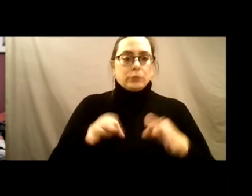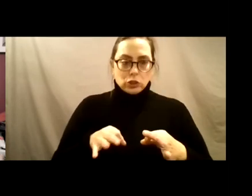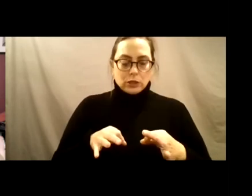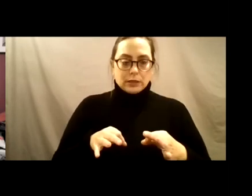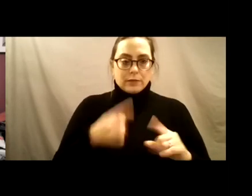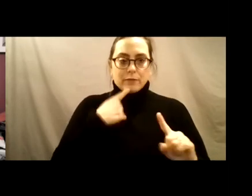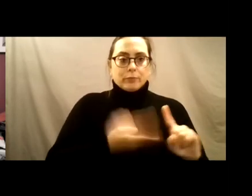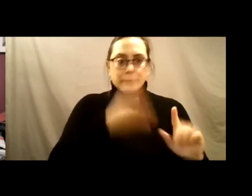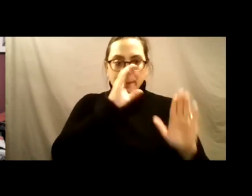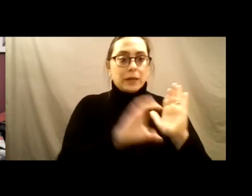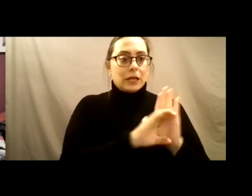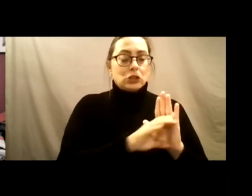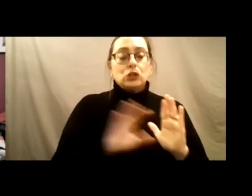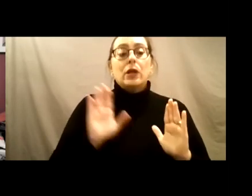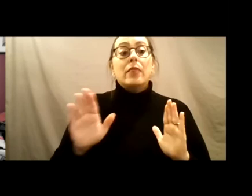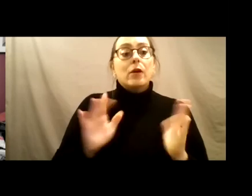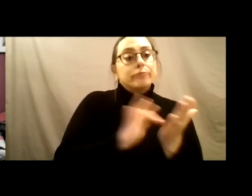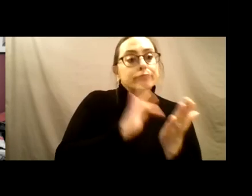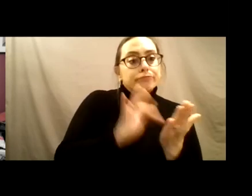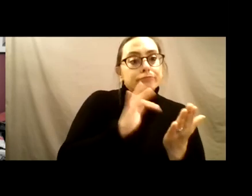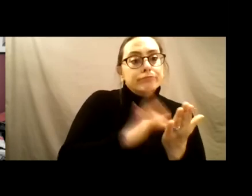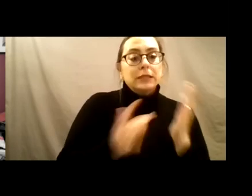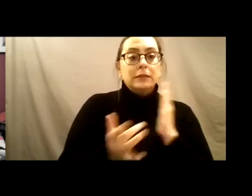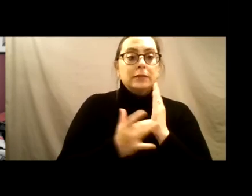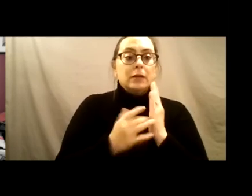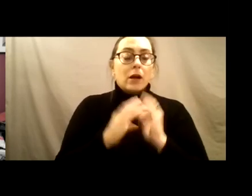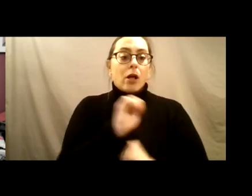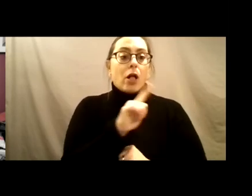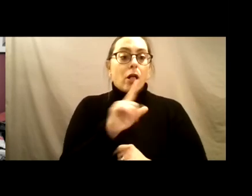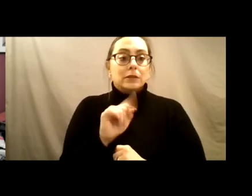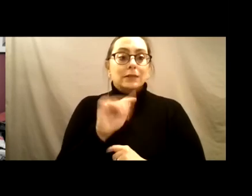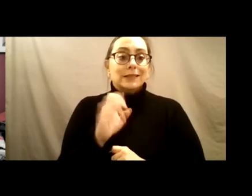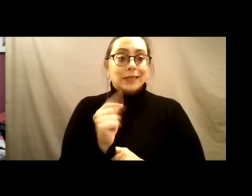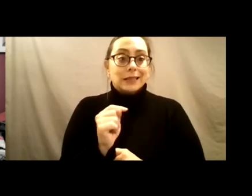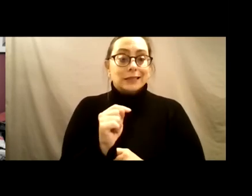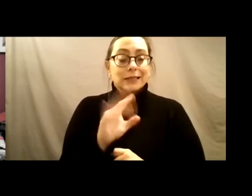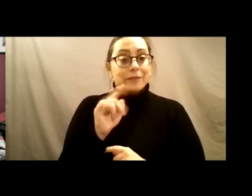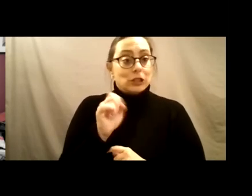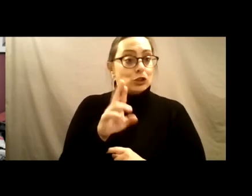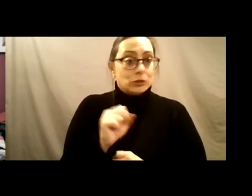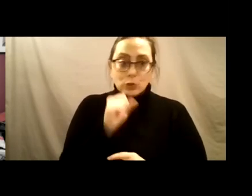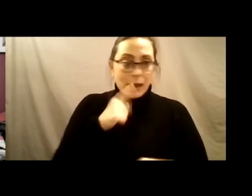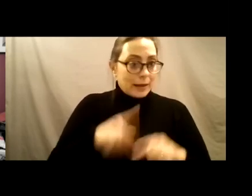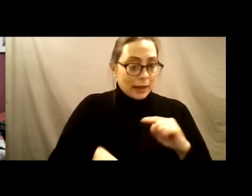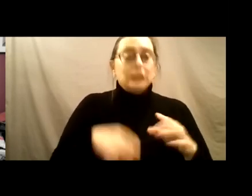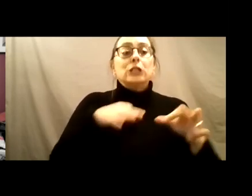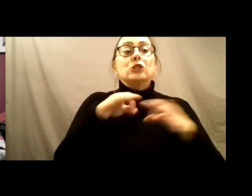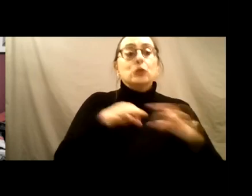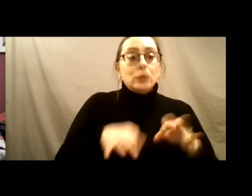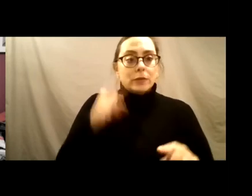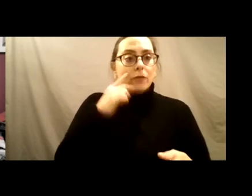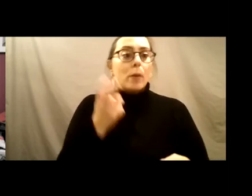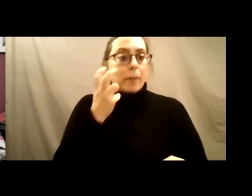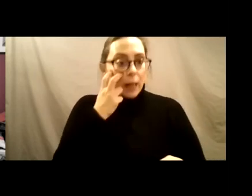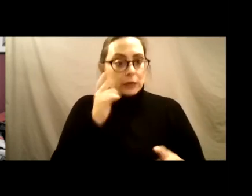because not everyone's device works with the alt text feature on some social media platforms. Descriptions are necessary for blind and low